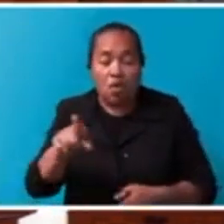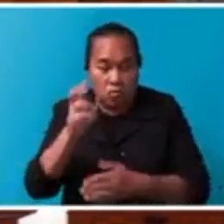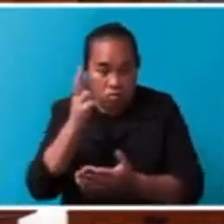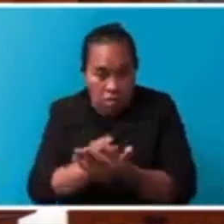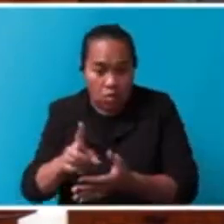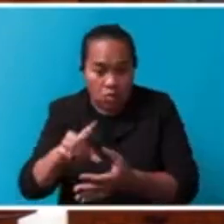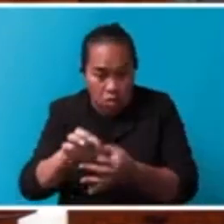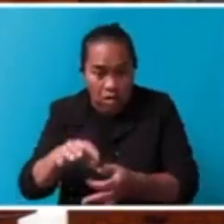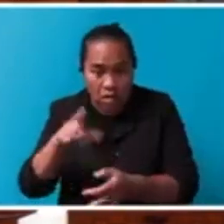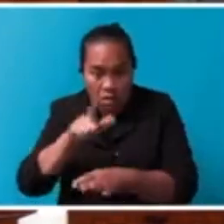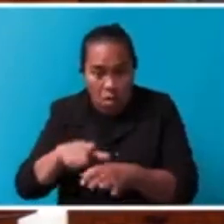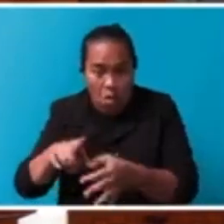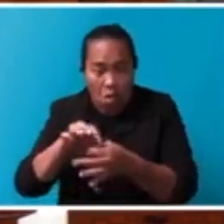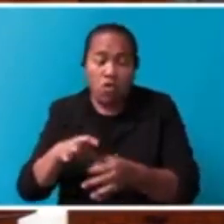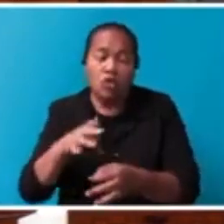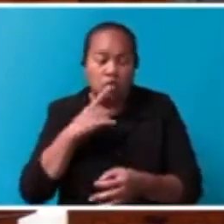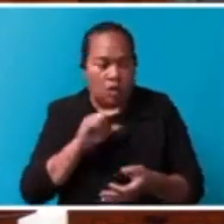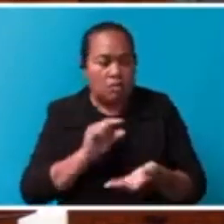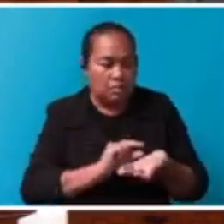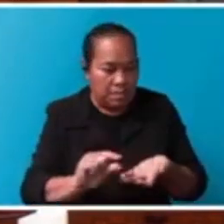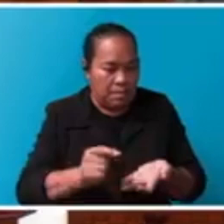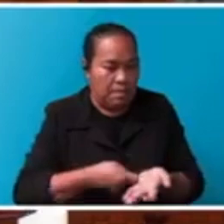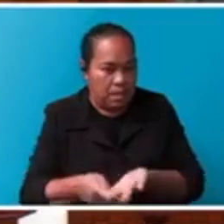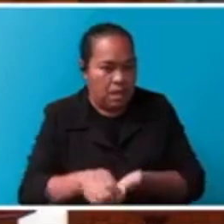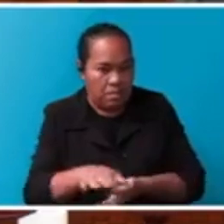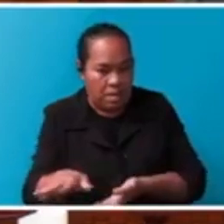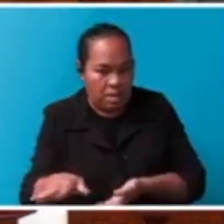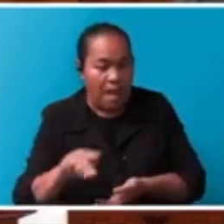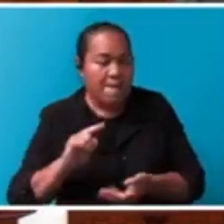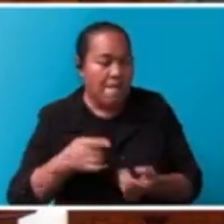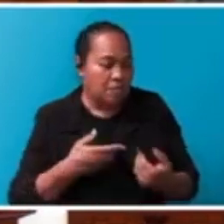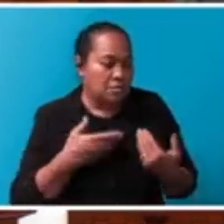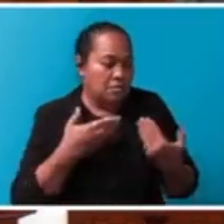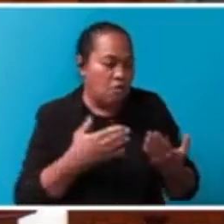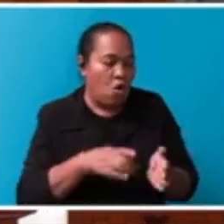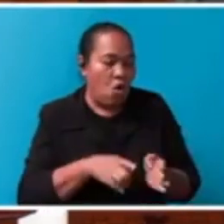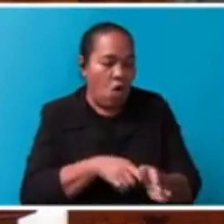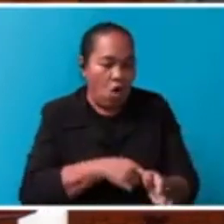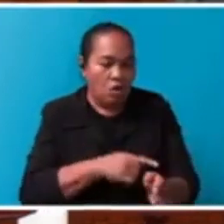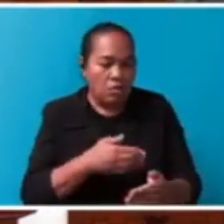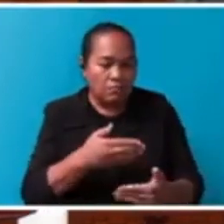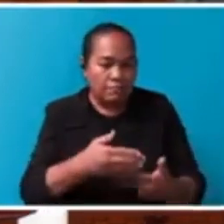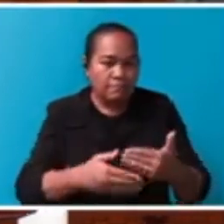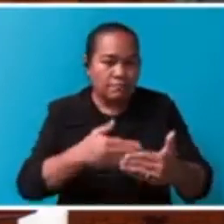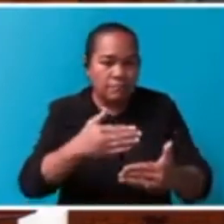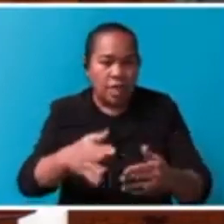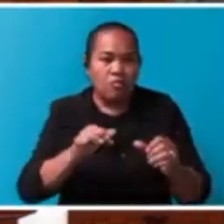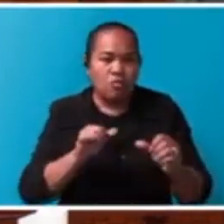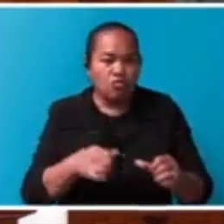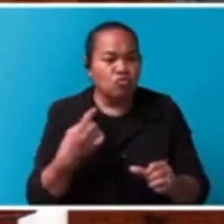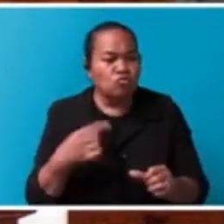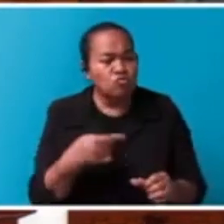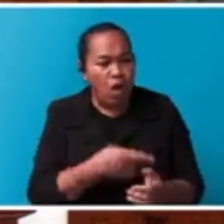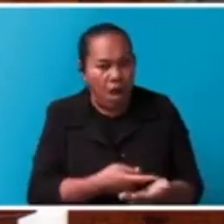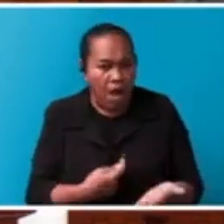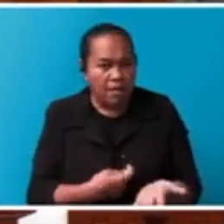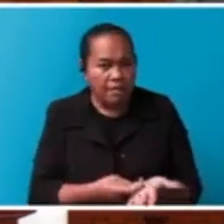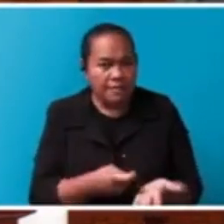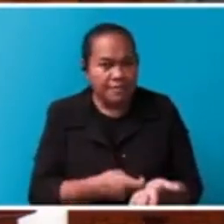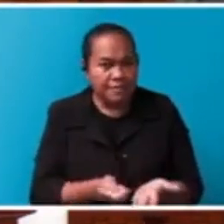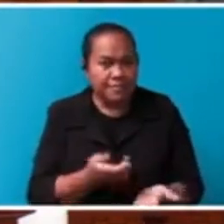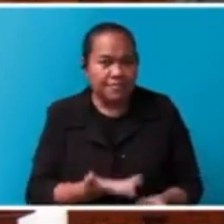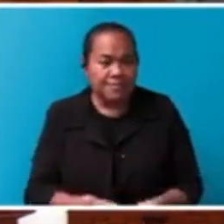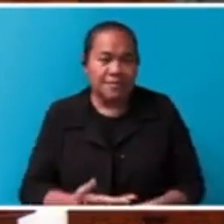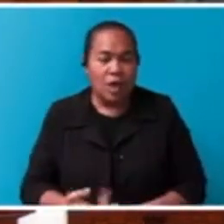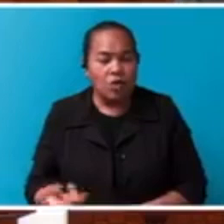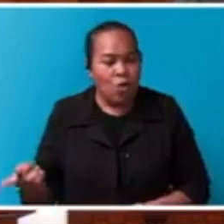fair return while providing long-term legal protections for current occupants. Both